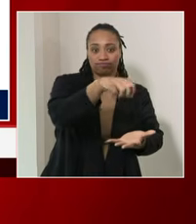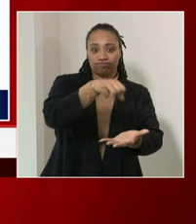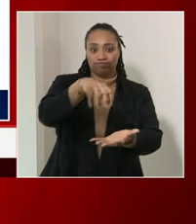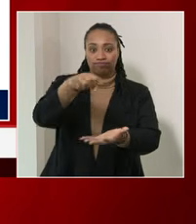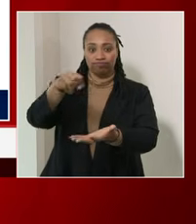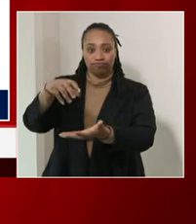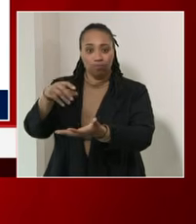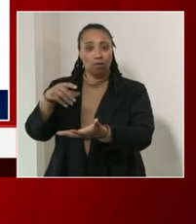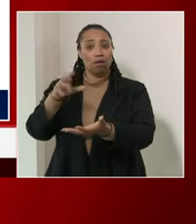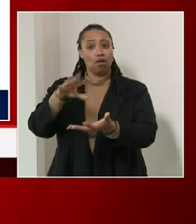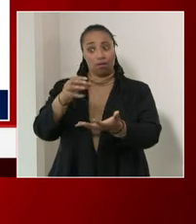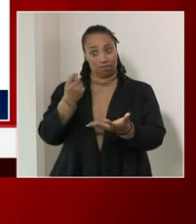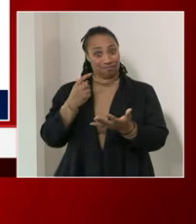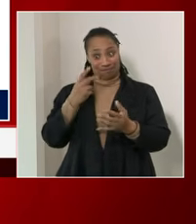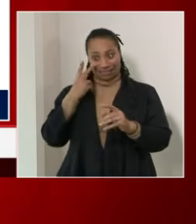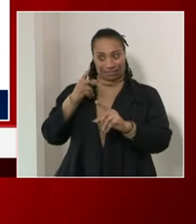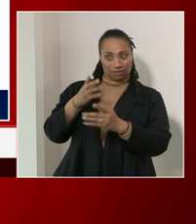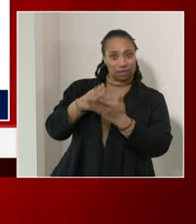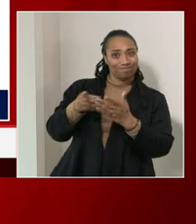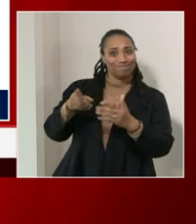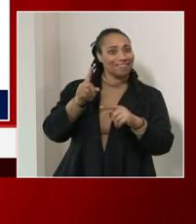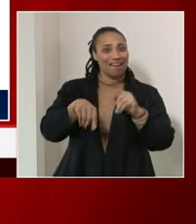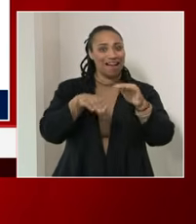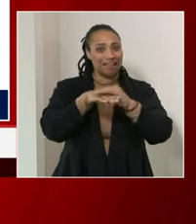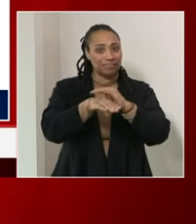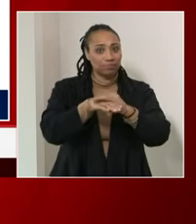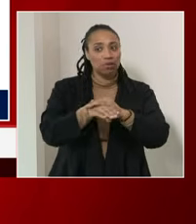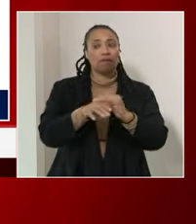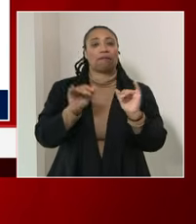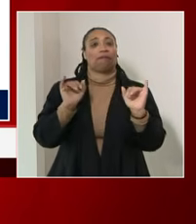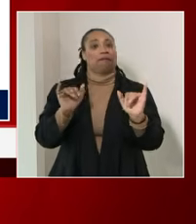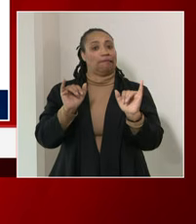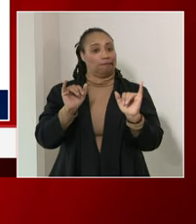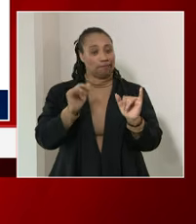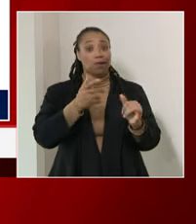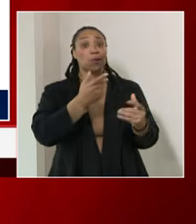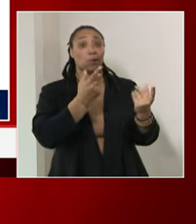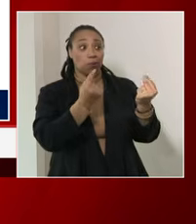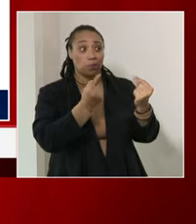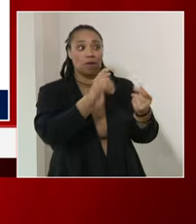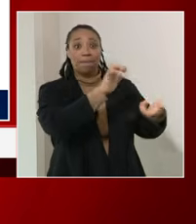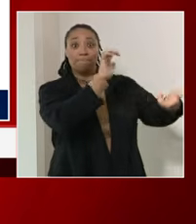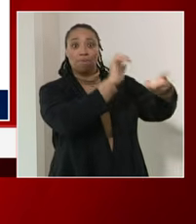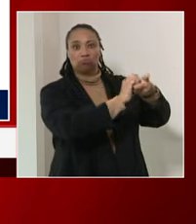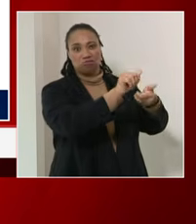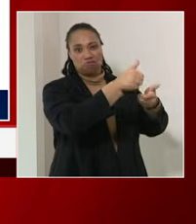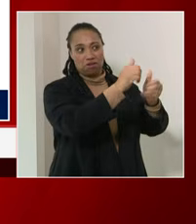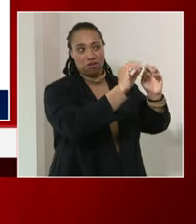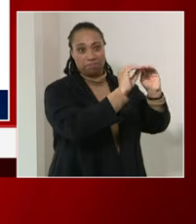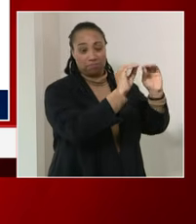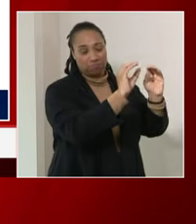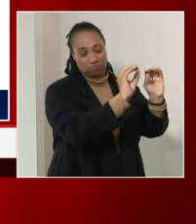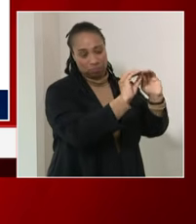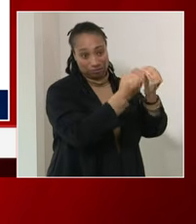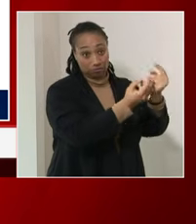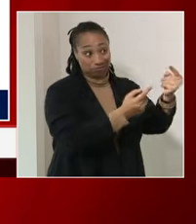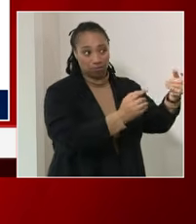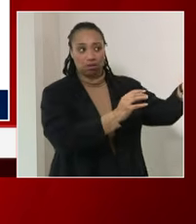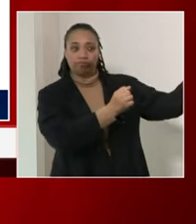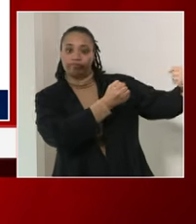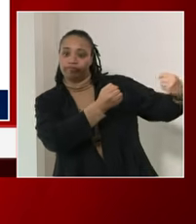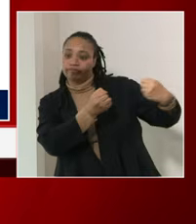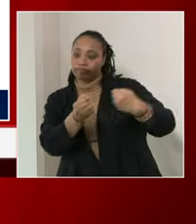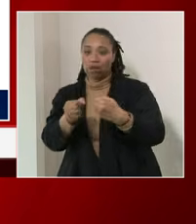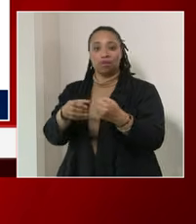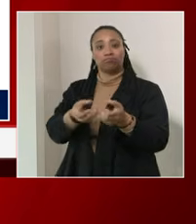sites, that's when we leveraged our partnerships across government and our senior service network and made door-to-door deliveries. I'd like